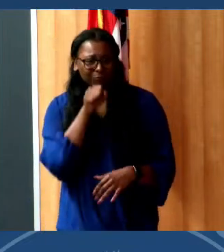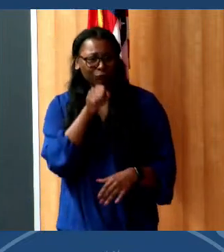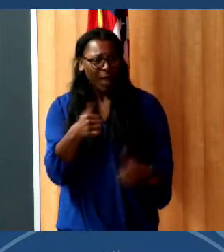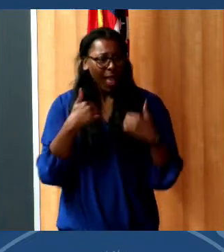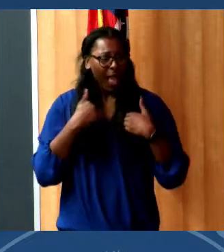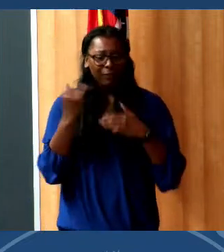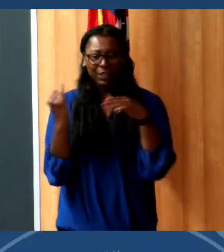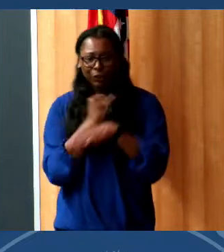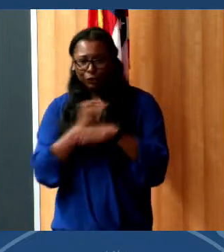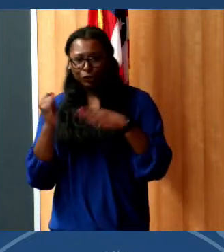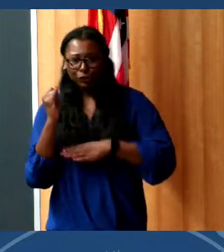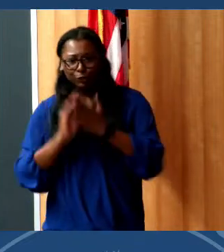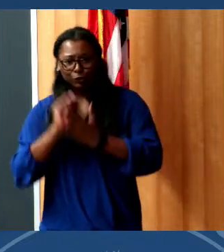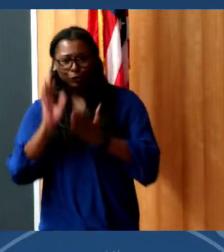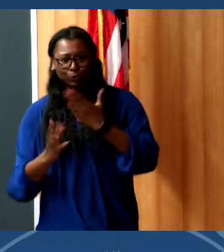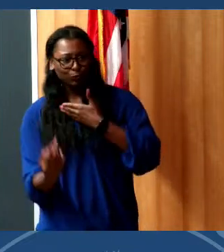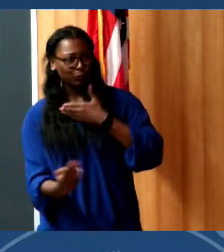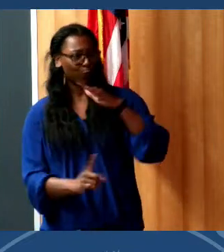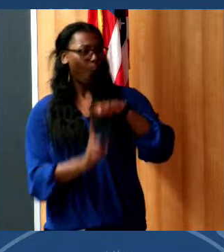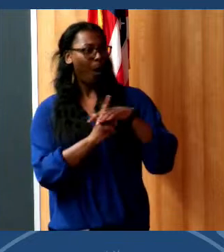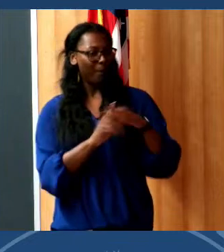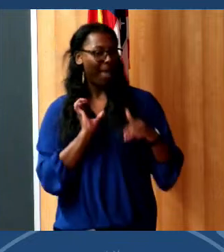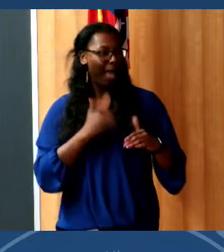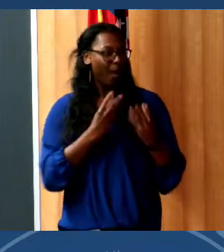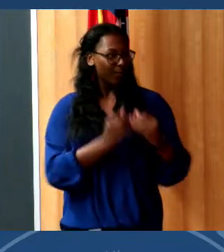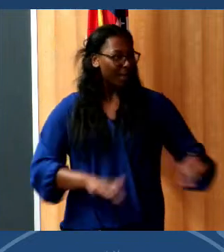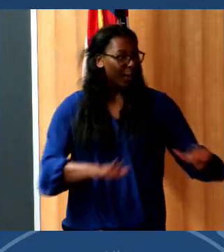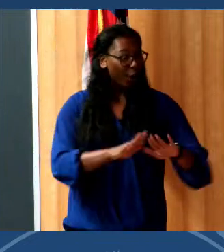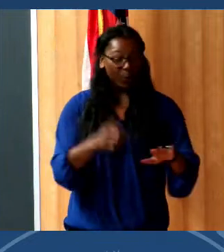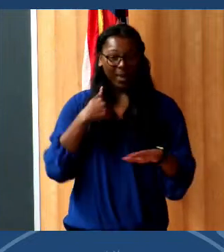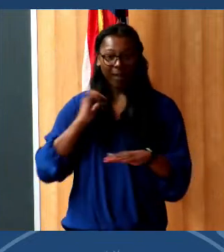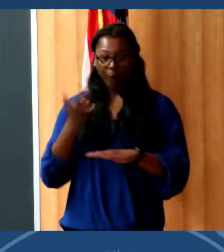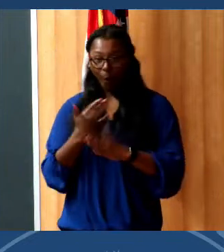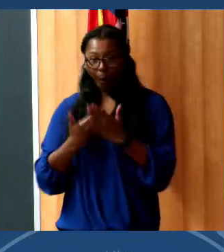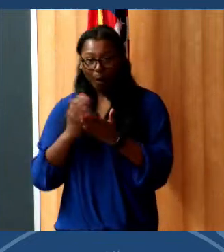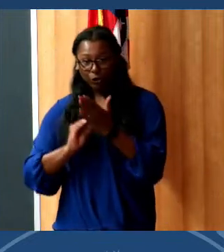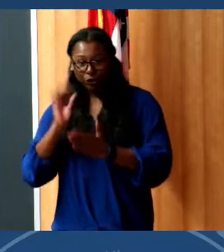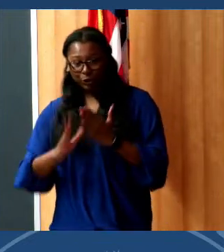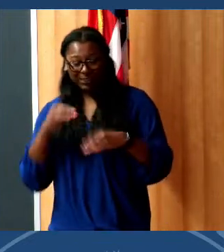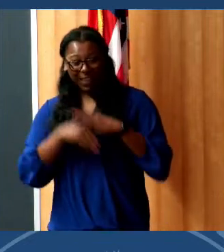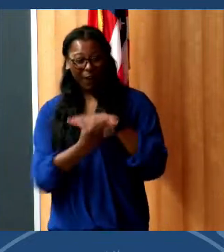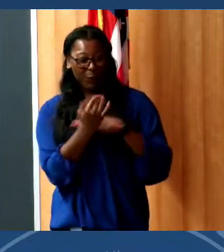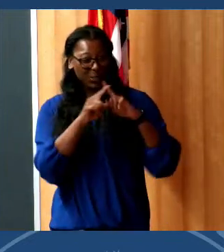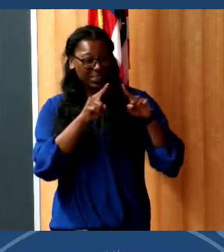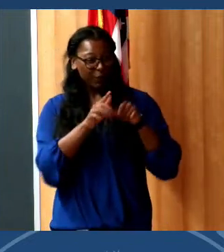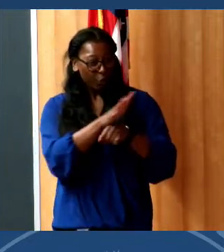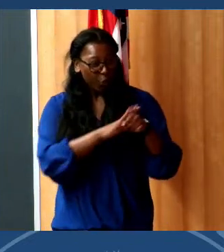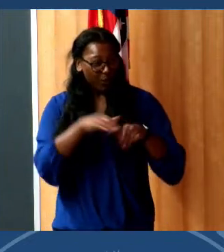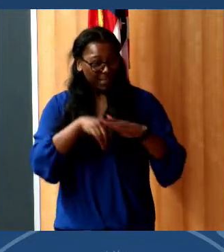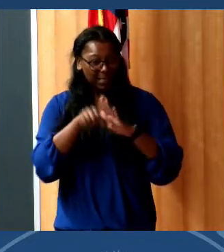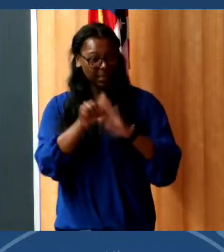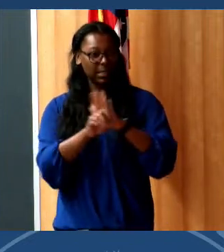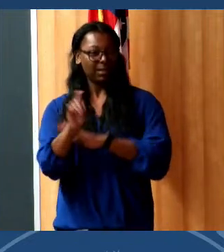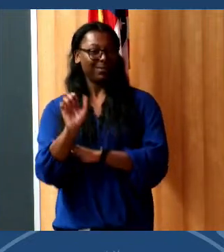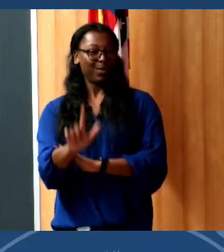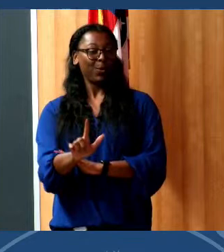at our sites for the Boys and Girls Club. We had them at 14 different sites in the state of Delaware. It's an